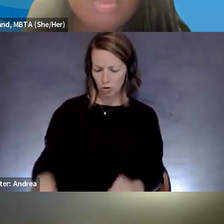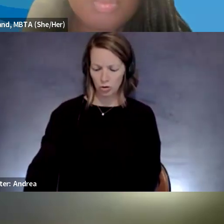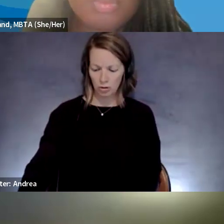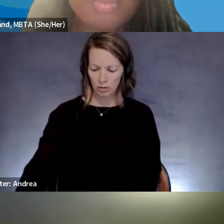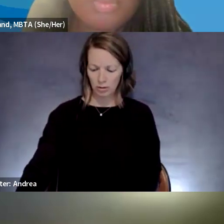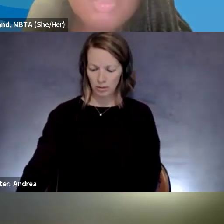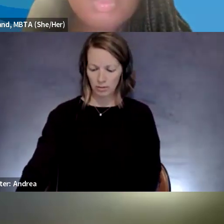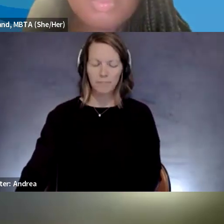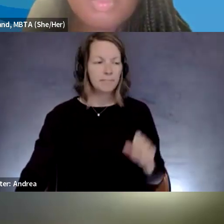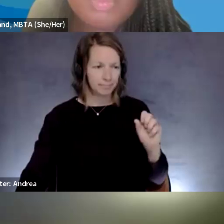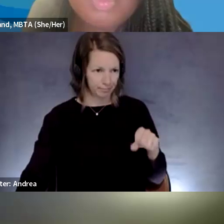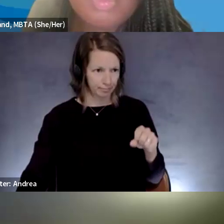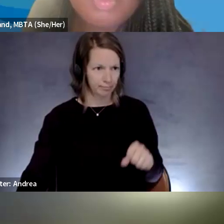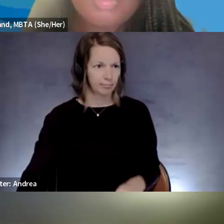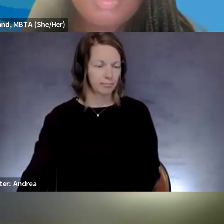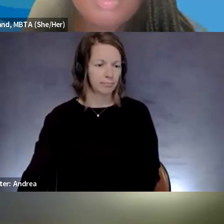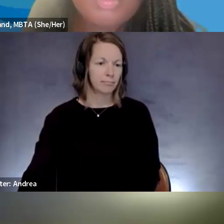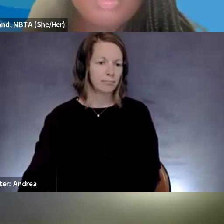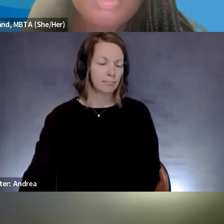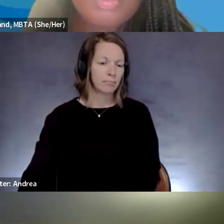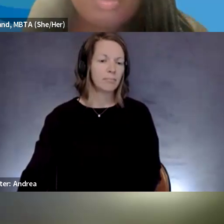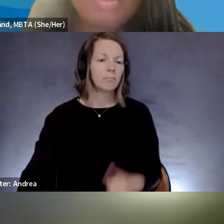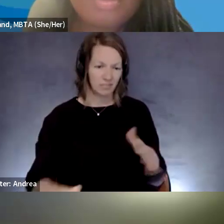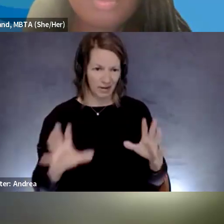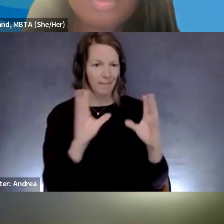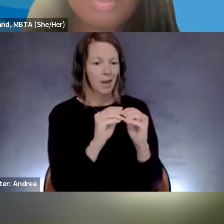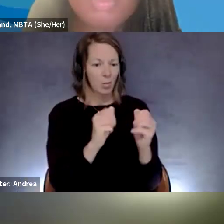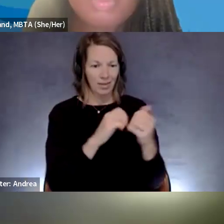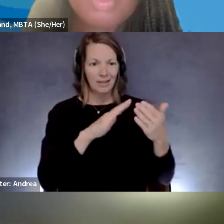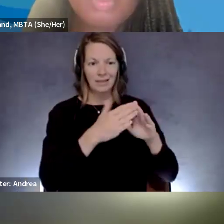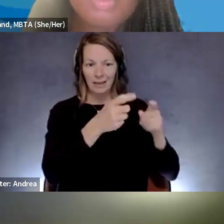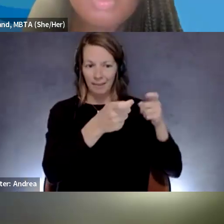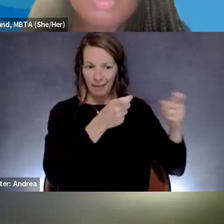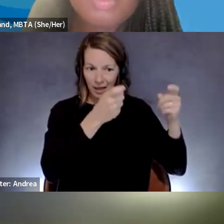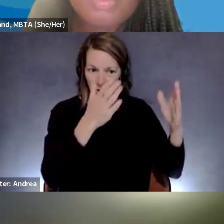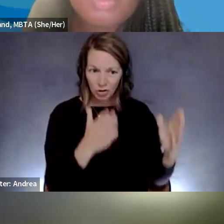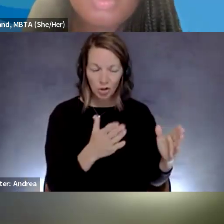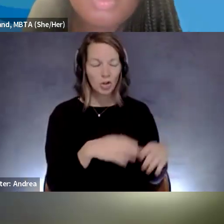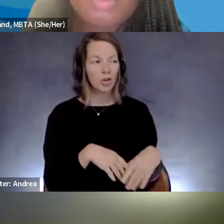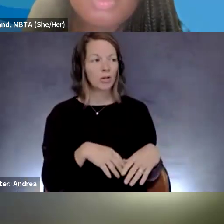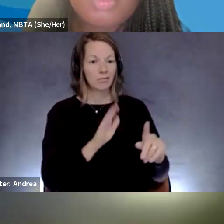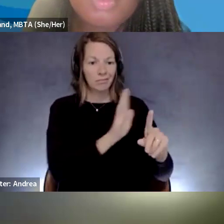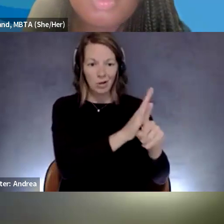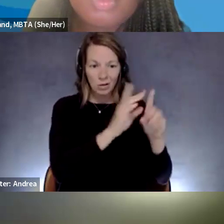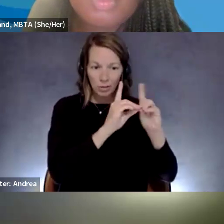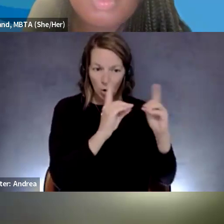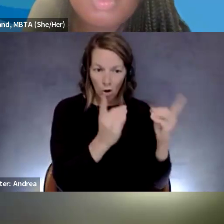That is correct. We have met with the city manager and their